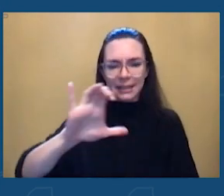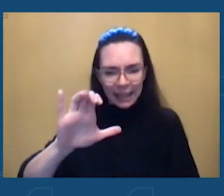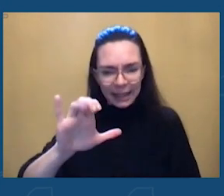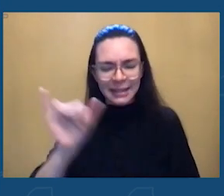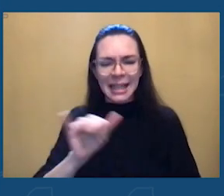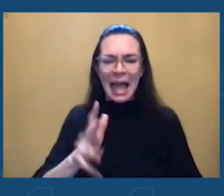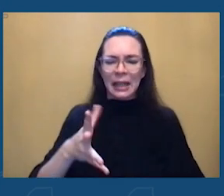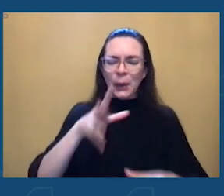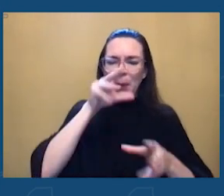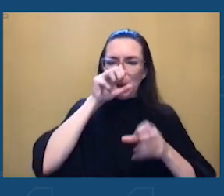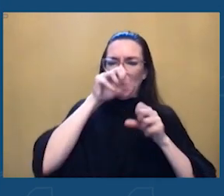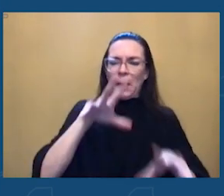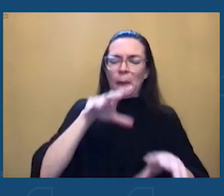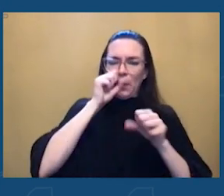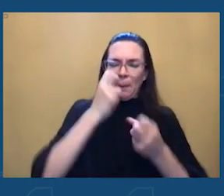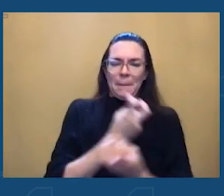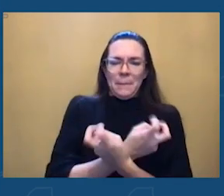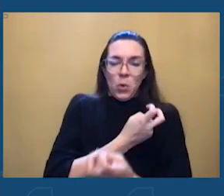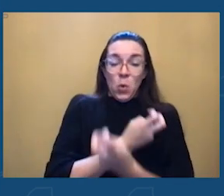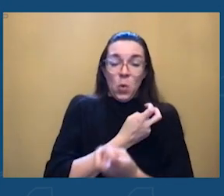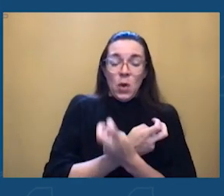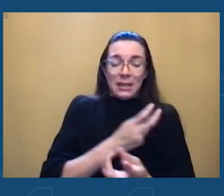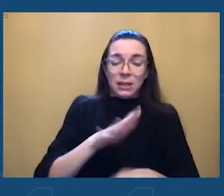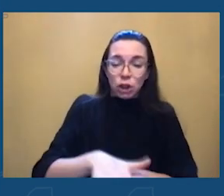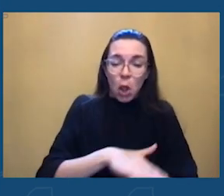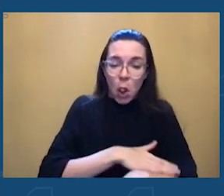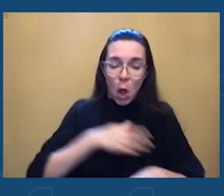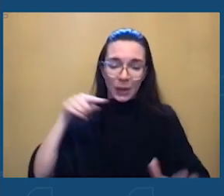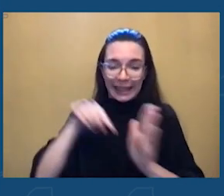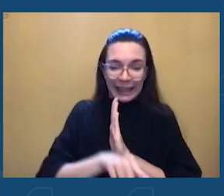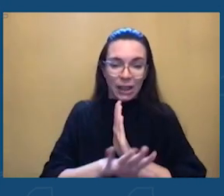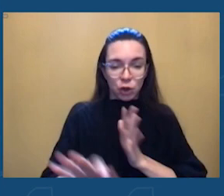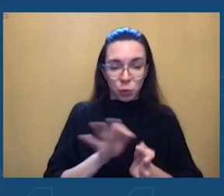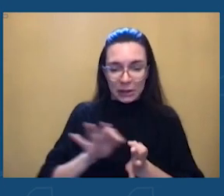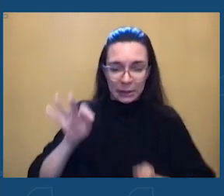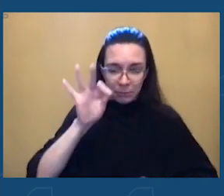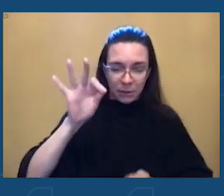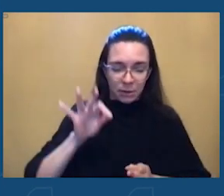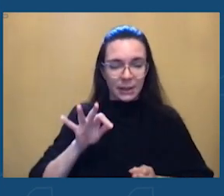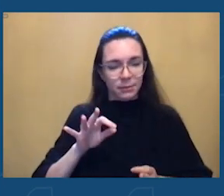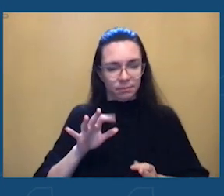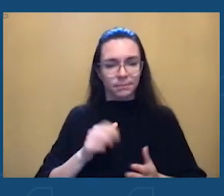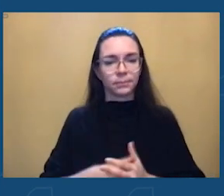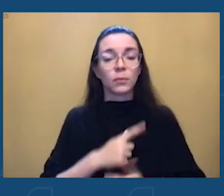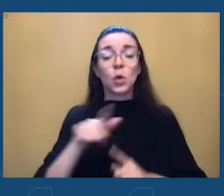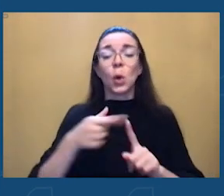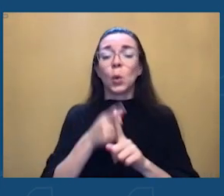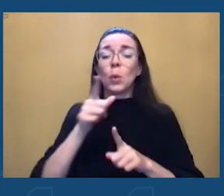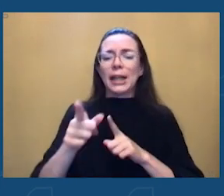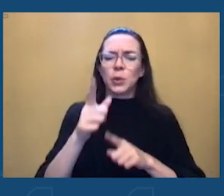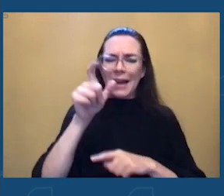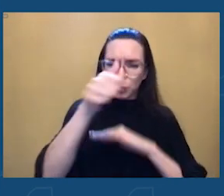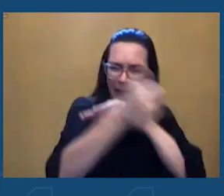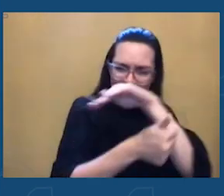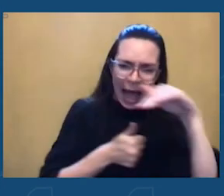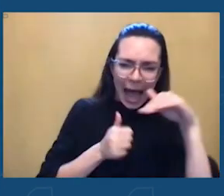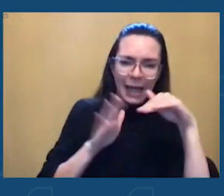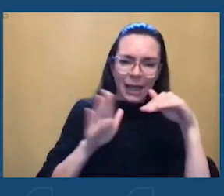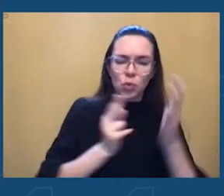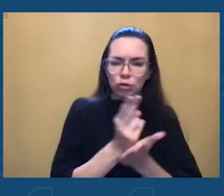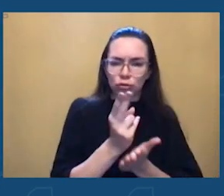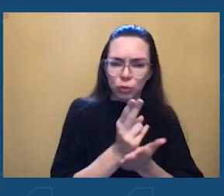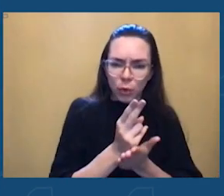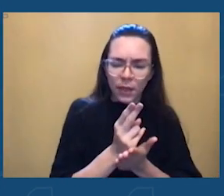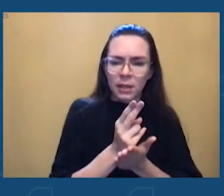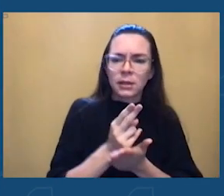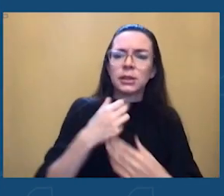odorless, poisonous gas that slowly kills your spirit. When you're compelled to hide your truth to make room for your